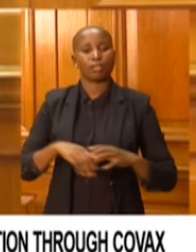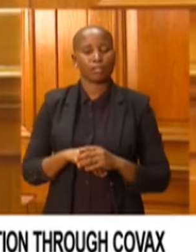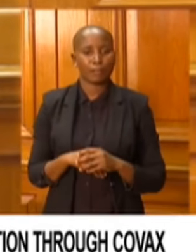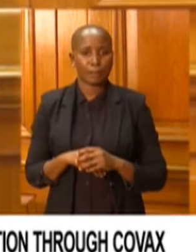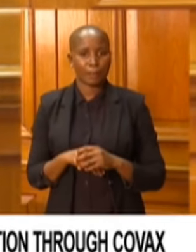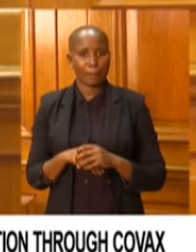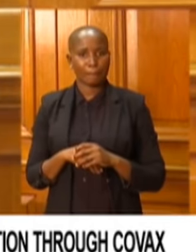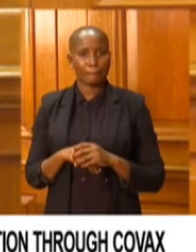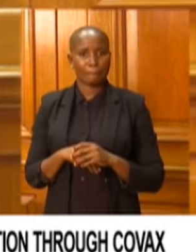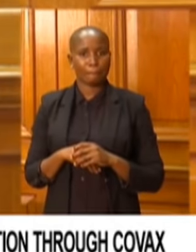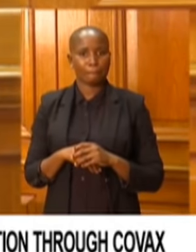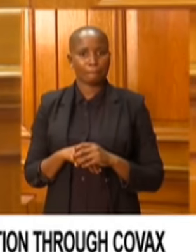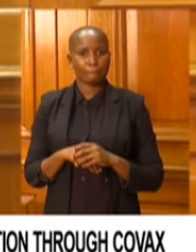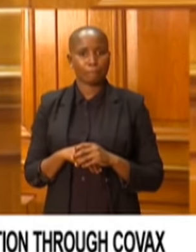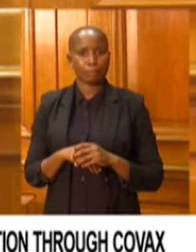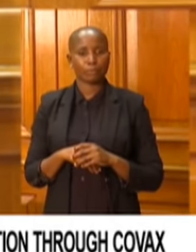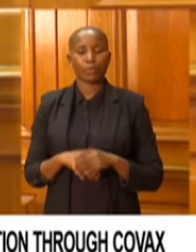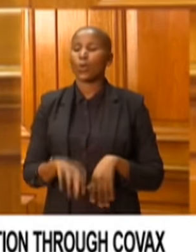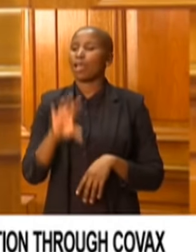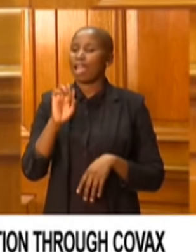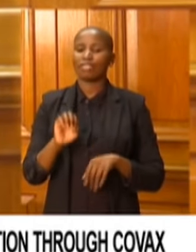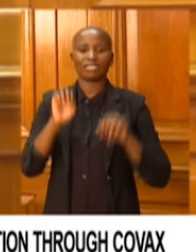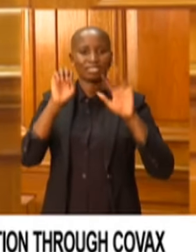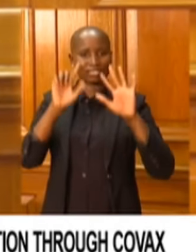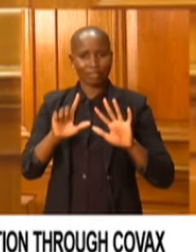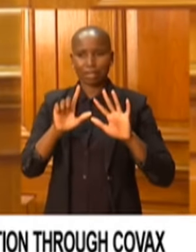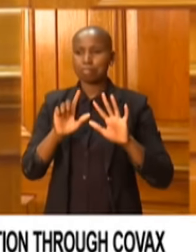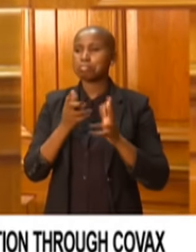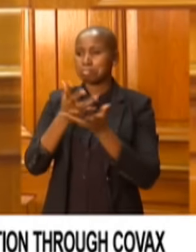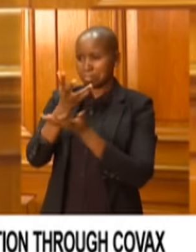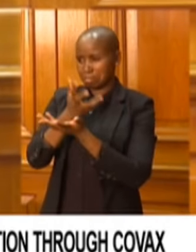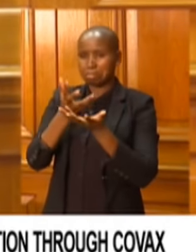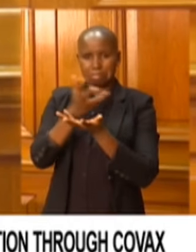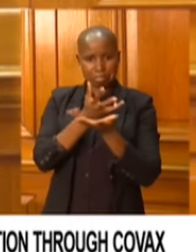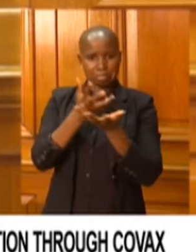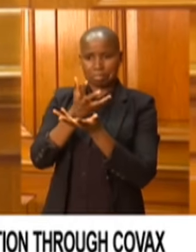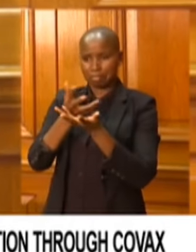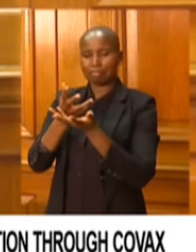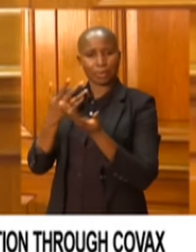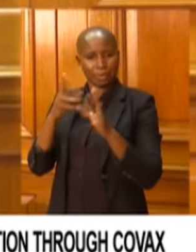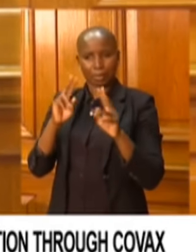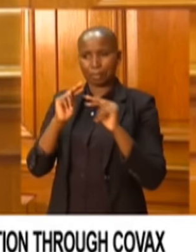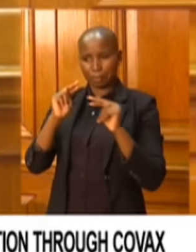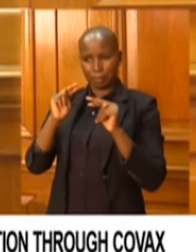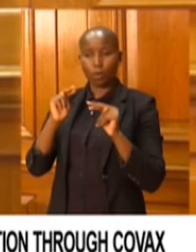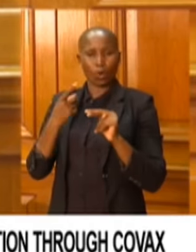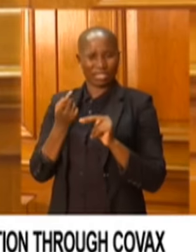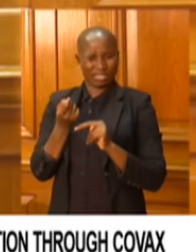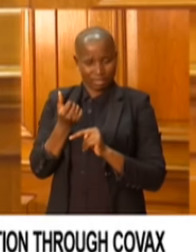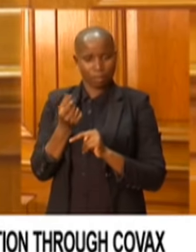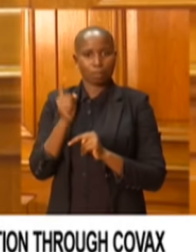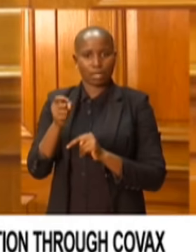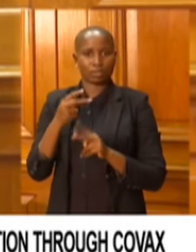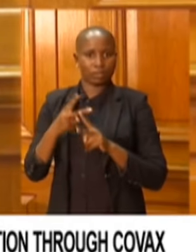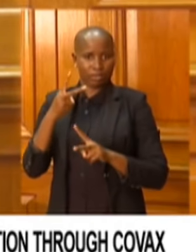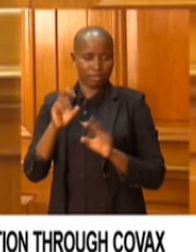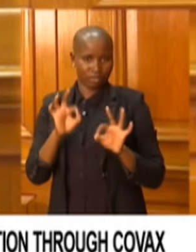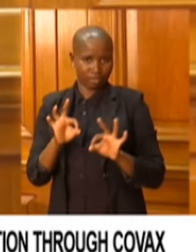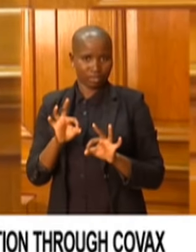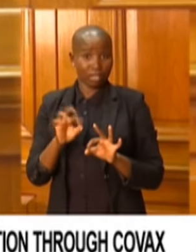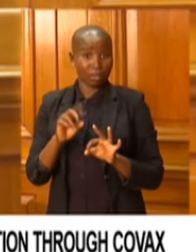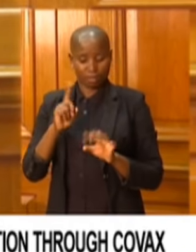promising negotiations with a number of different manufacturers that still need to be concluded, we have